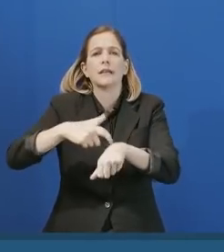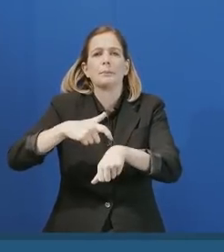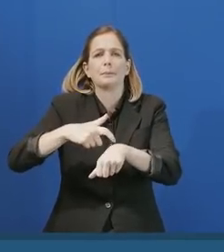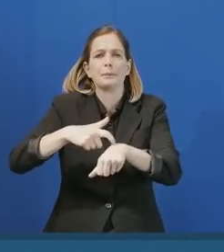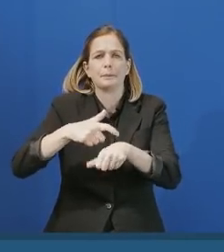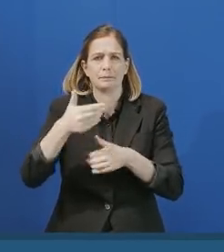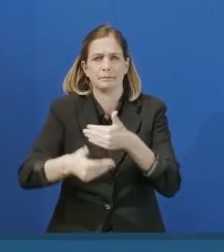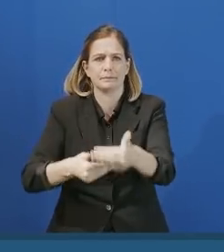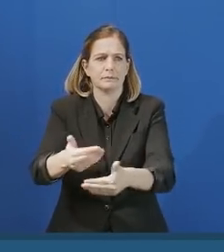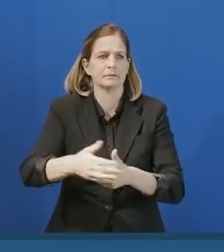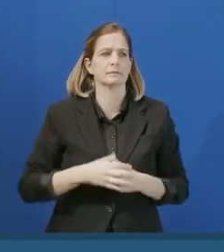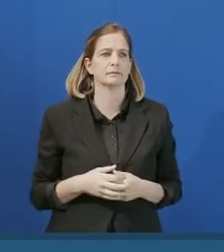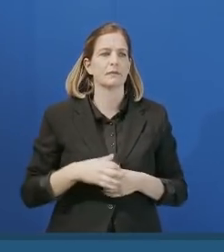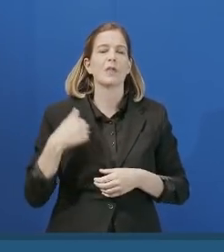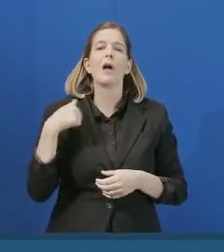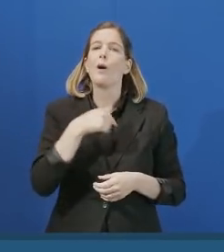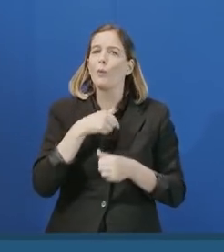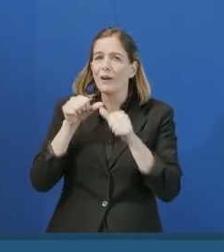through May and June.